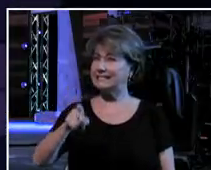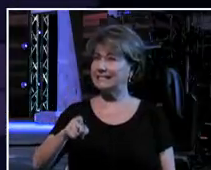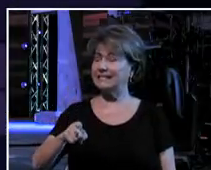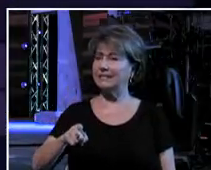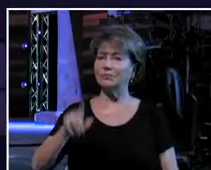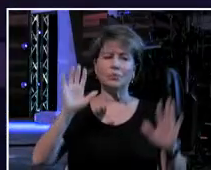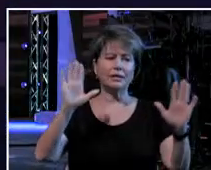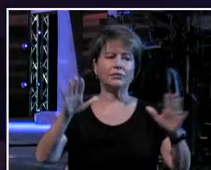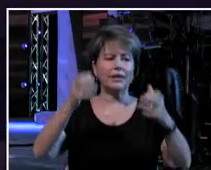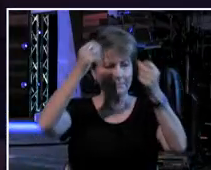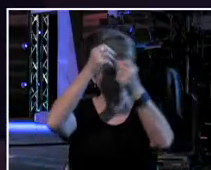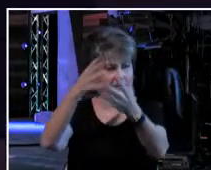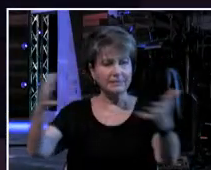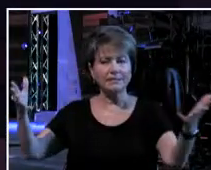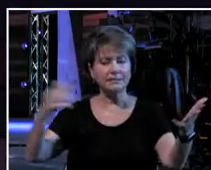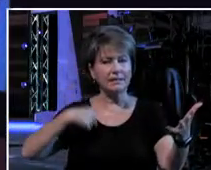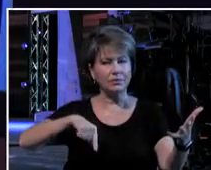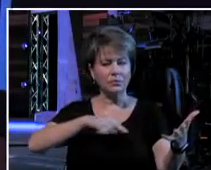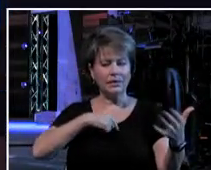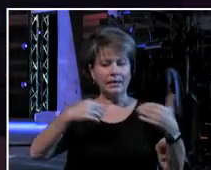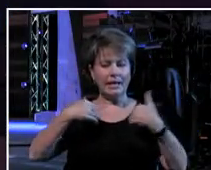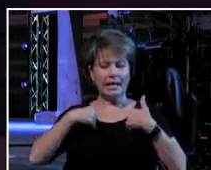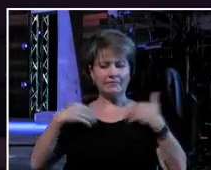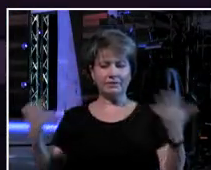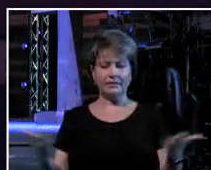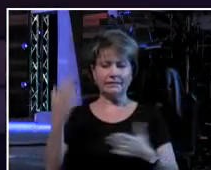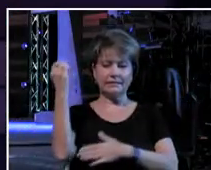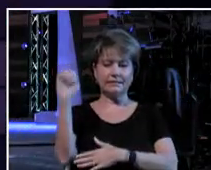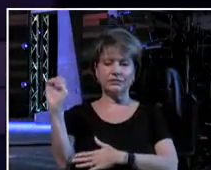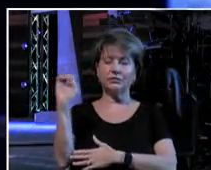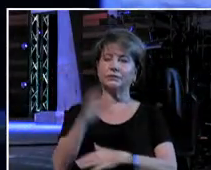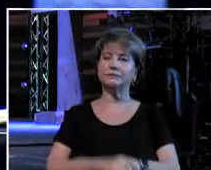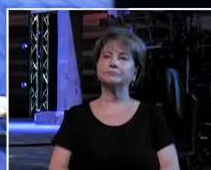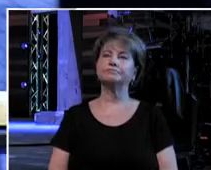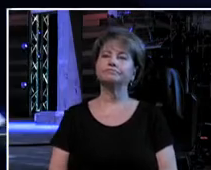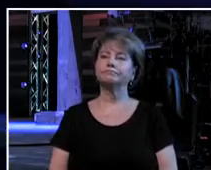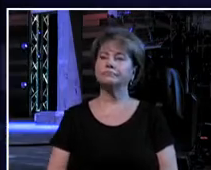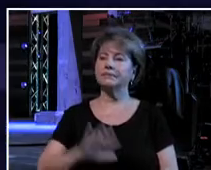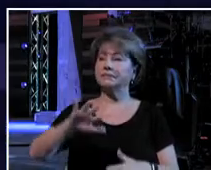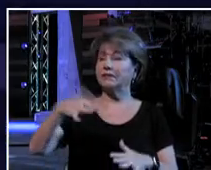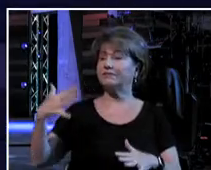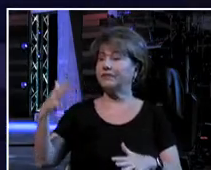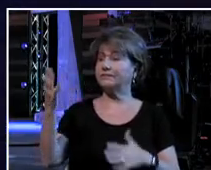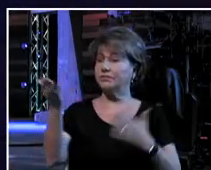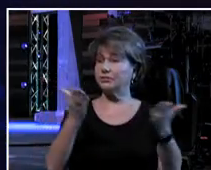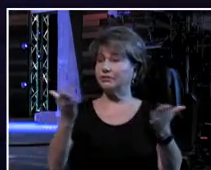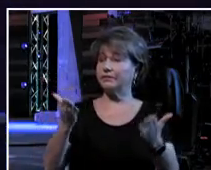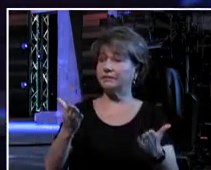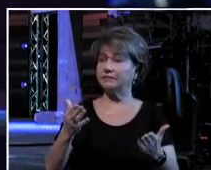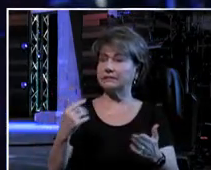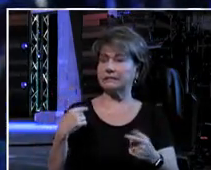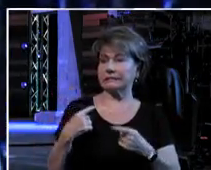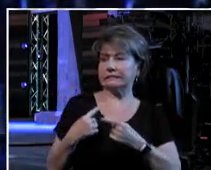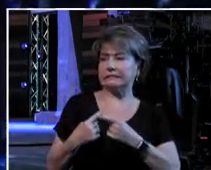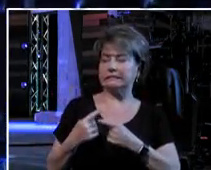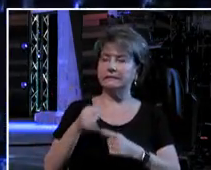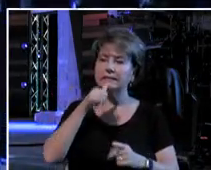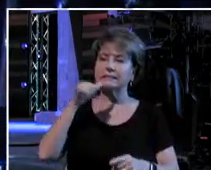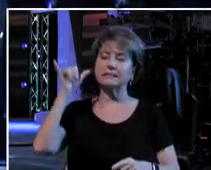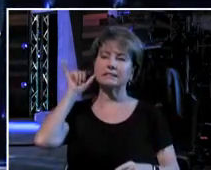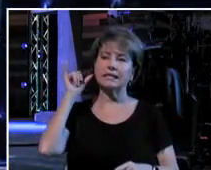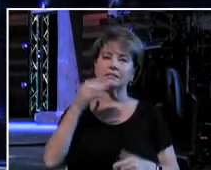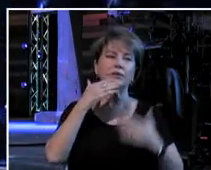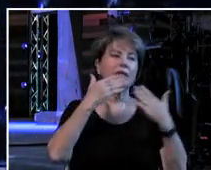What a great message that we have on this Easter. This is now our fifth service, and I just wanted to say thank you to all of